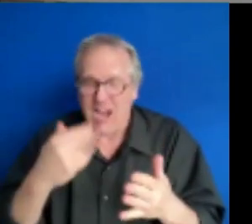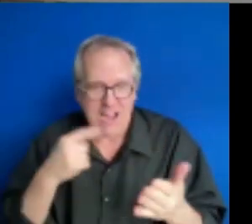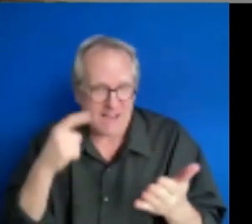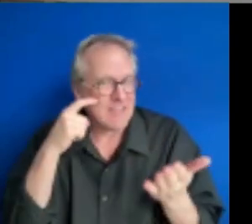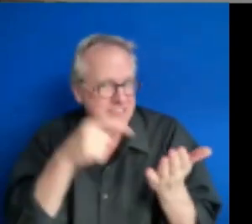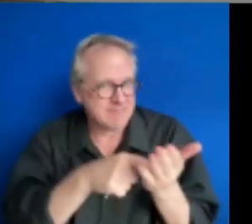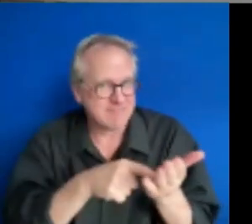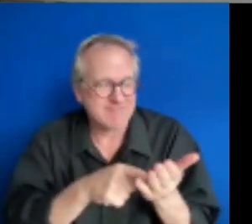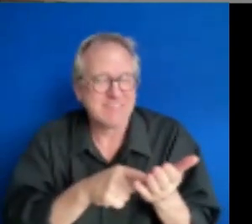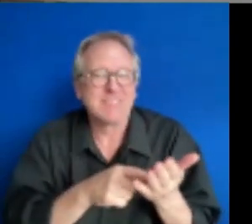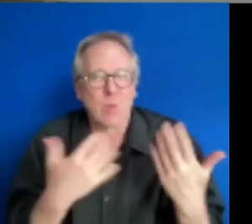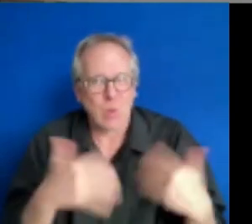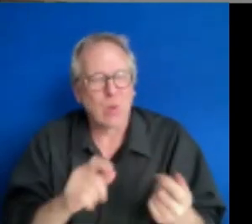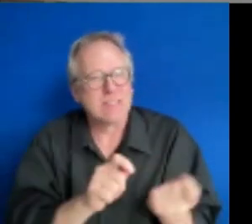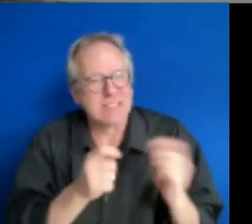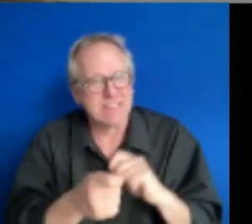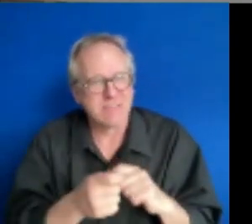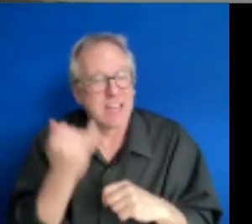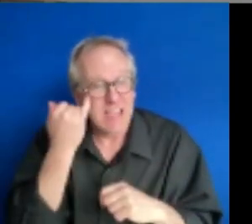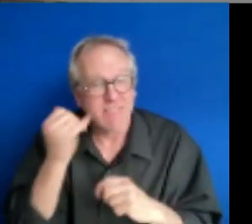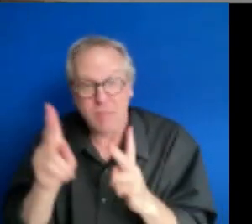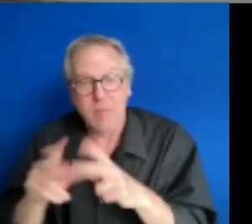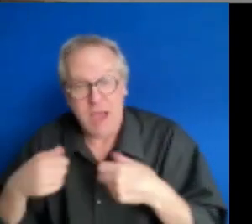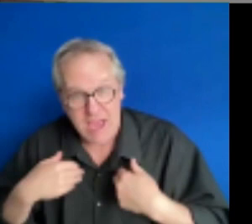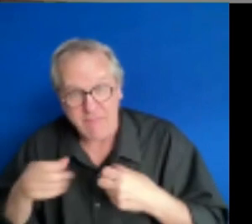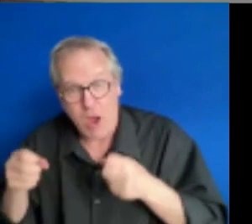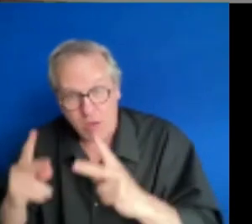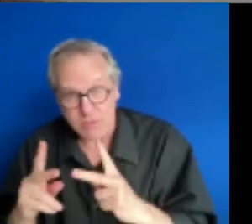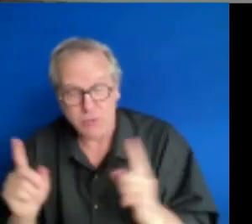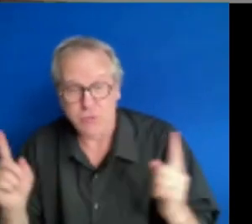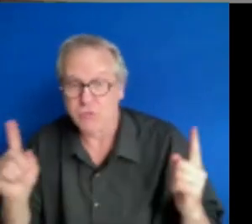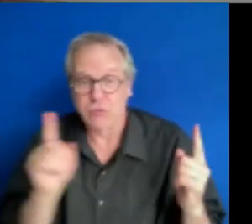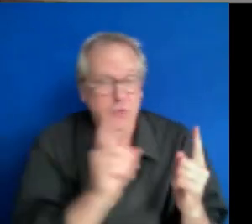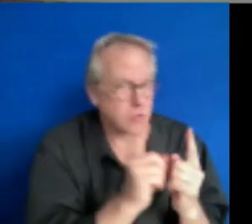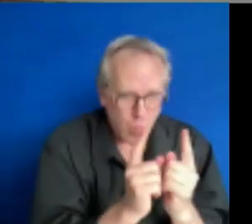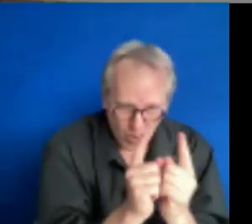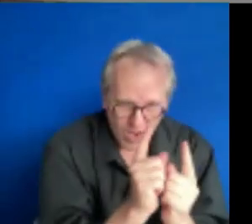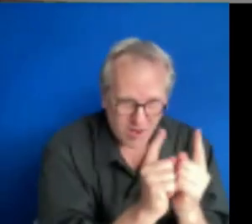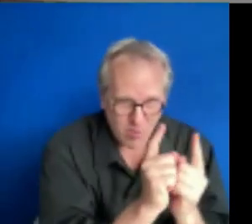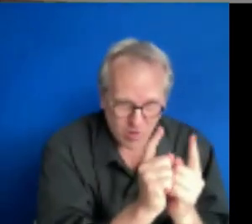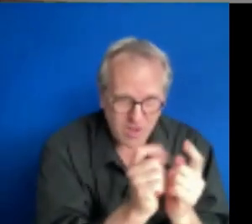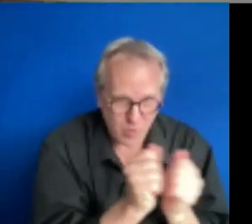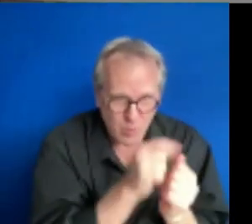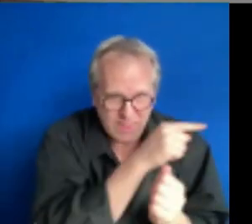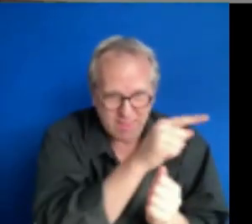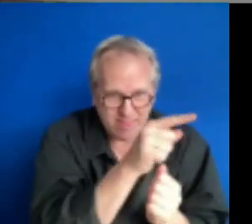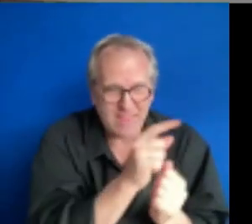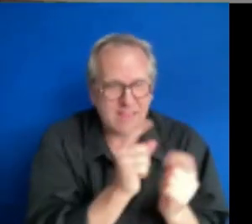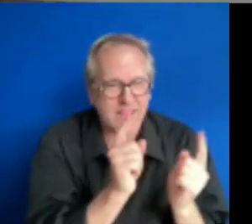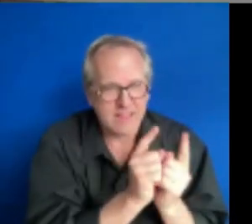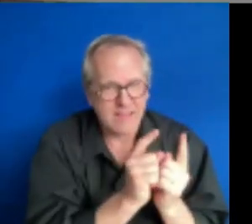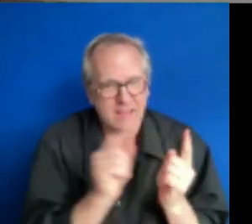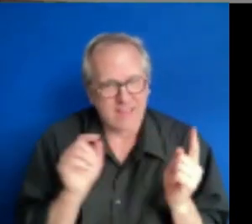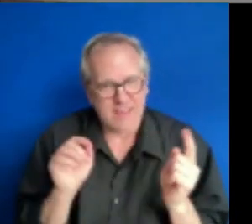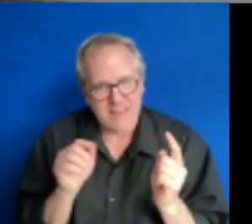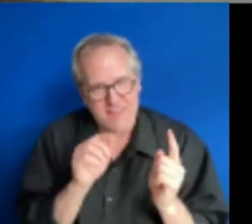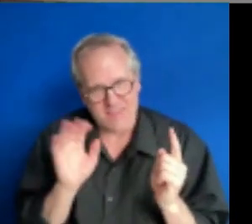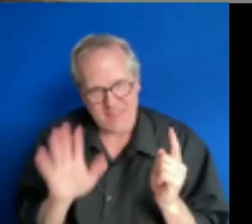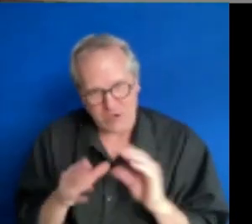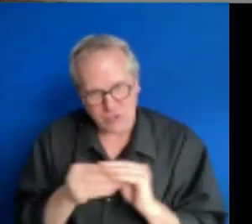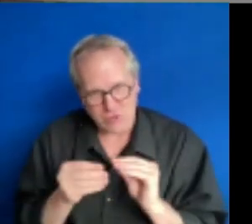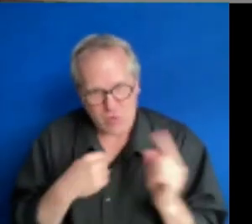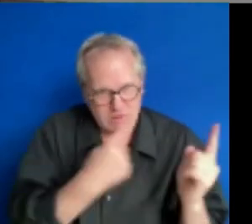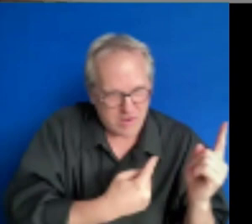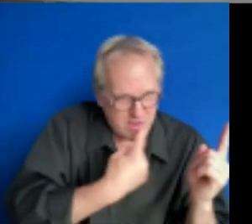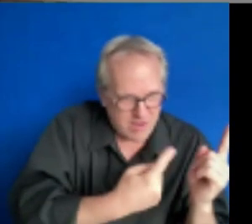really make a difference. When people have the opportunity to connect one-on-one with somebody else's story,